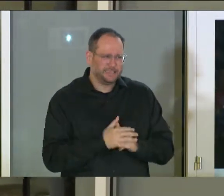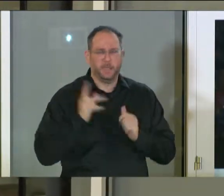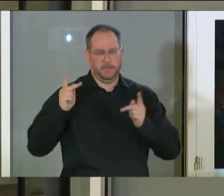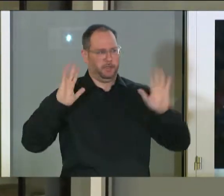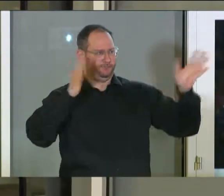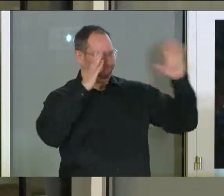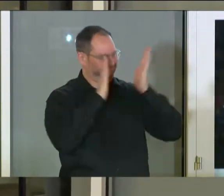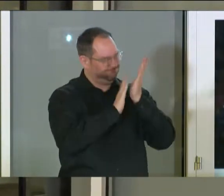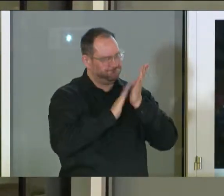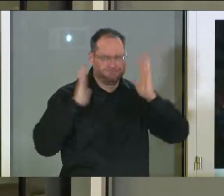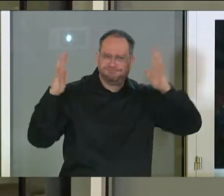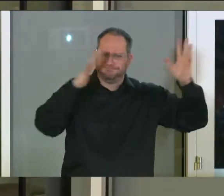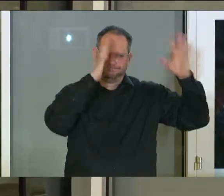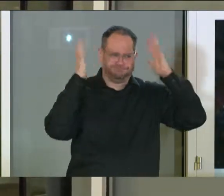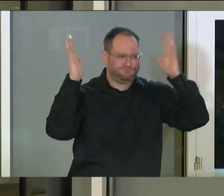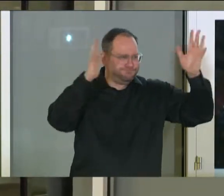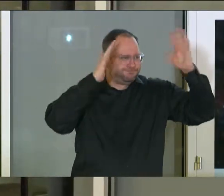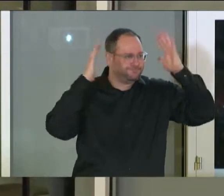their ongoing learning,